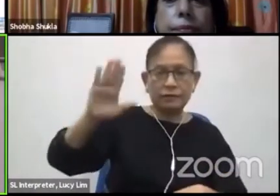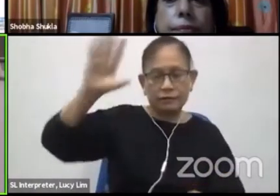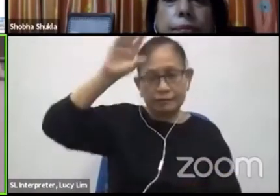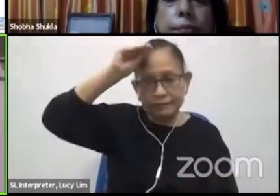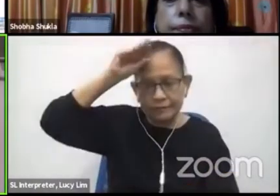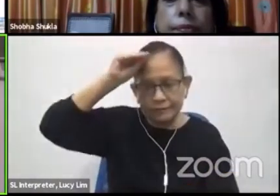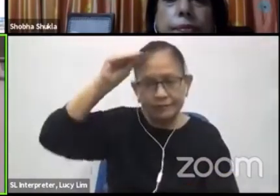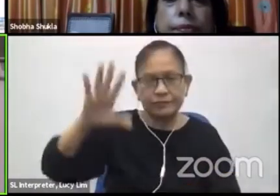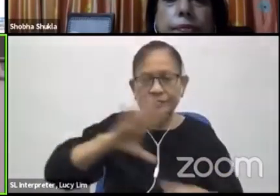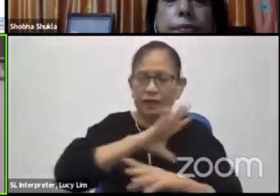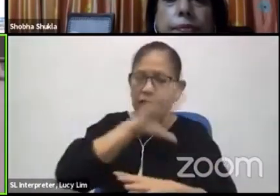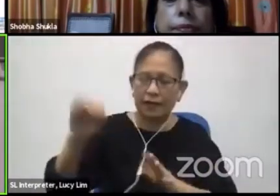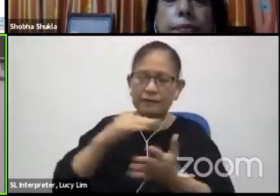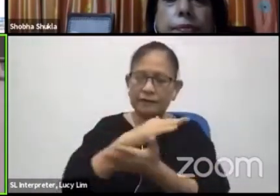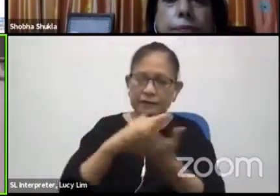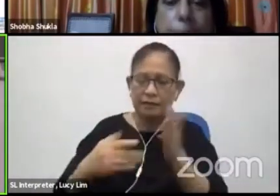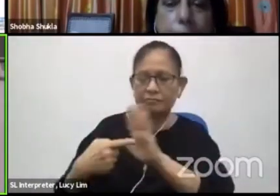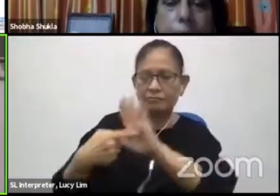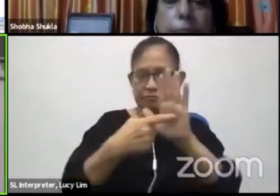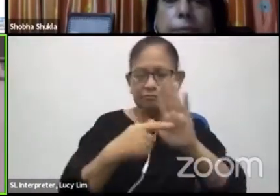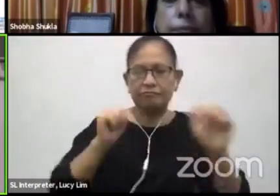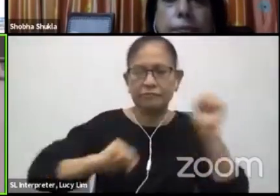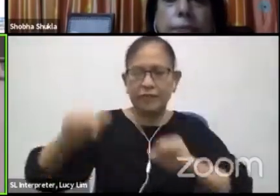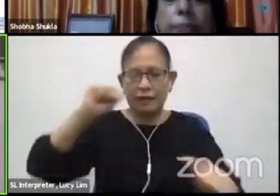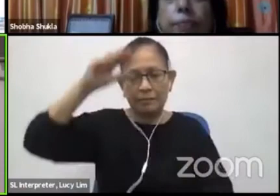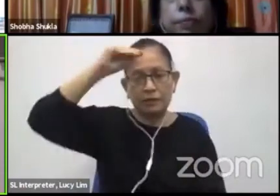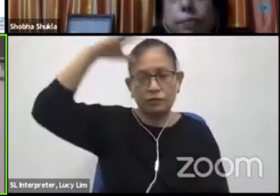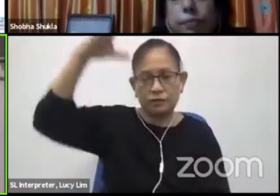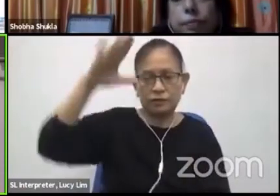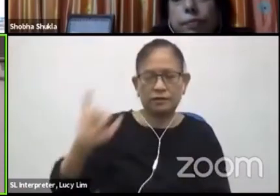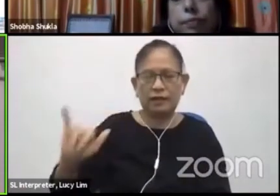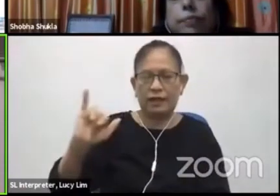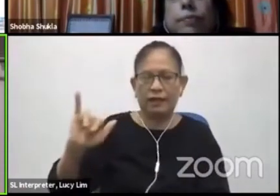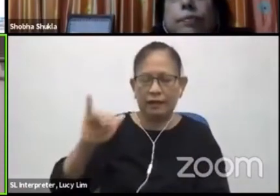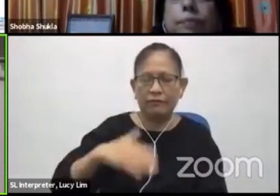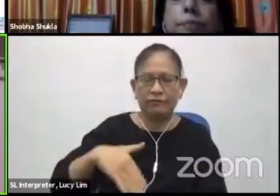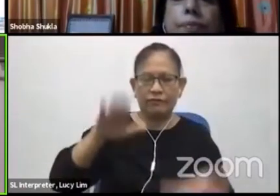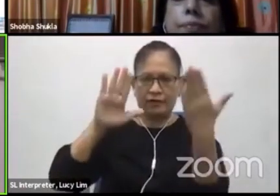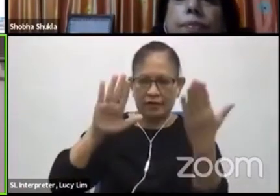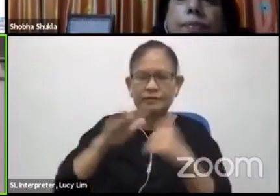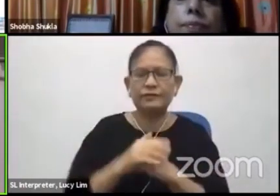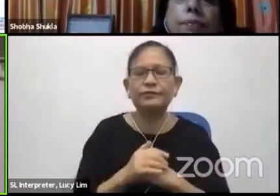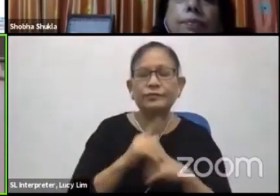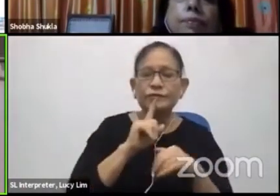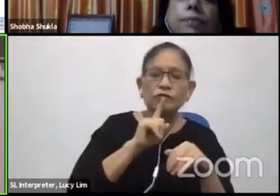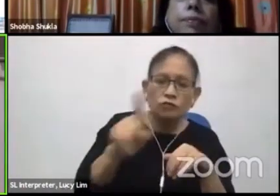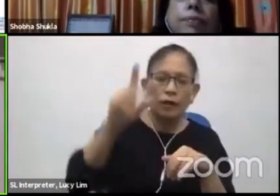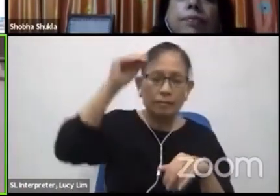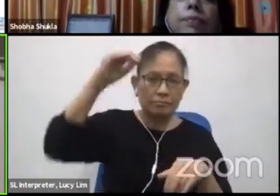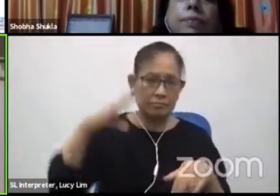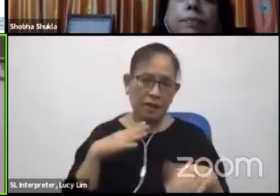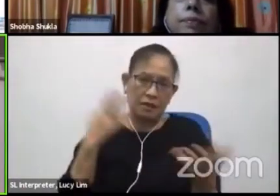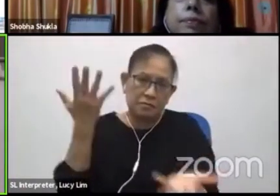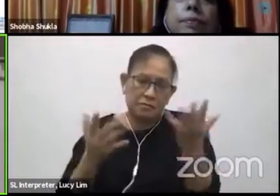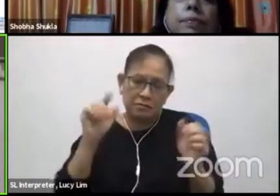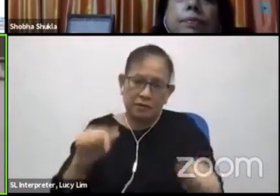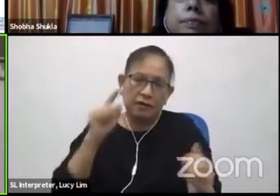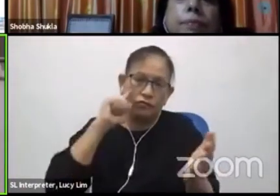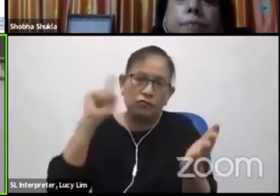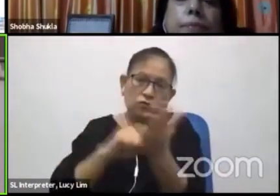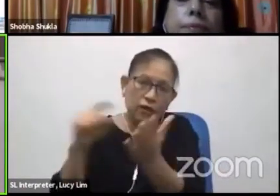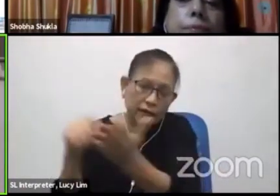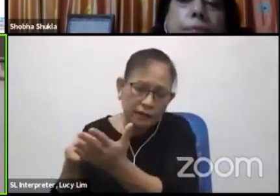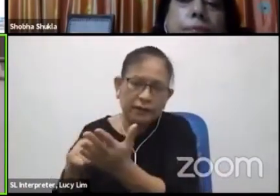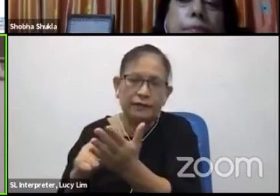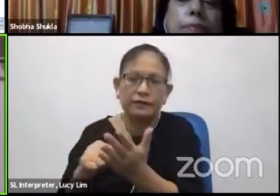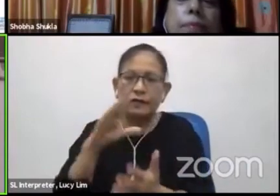performance of masculinity that they themselves face. So while men are quick to recognize these pressures, it is by